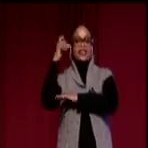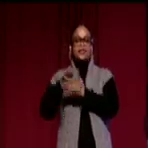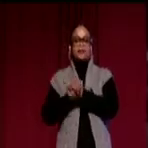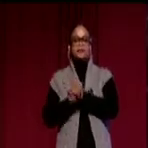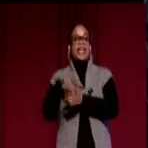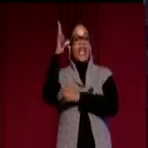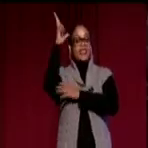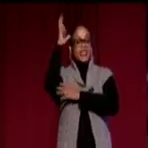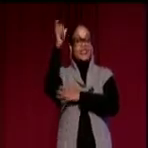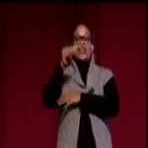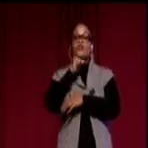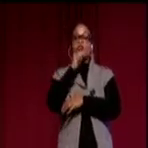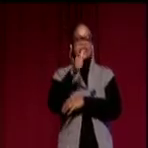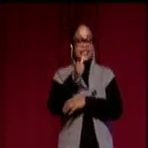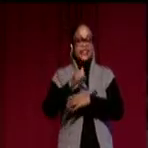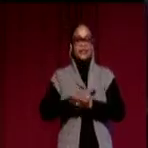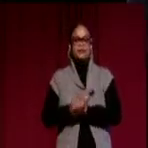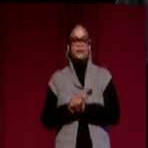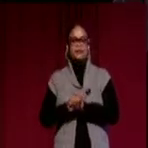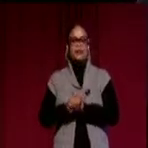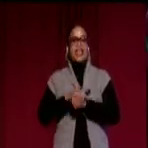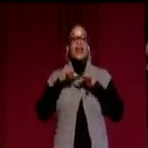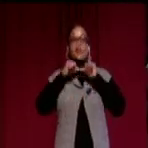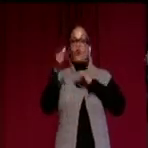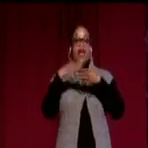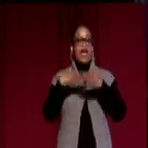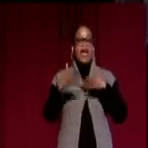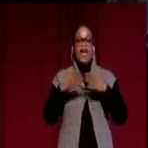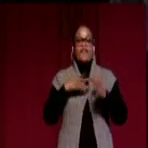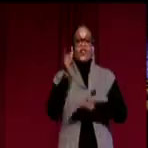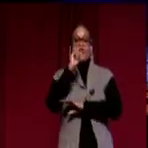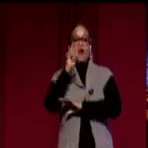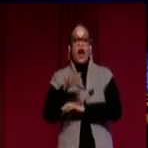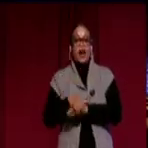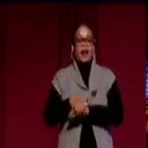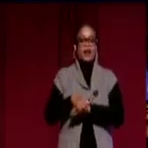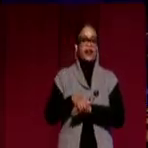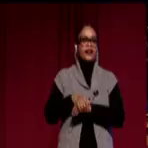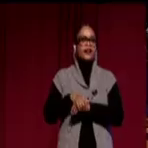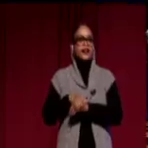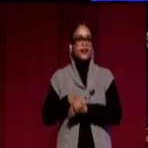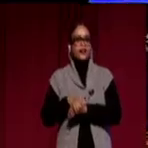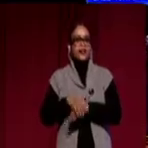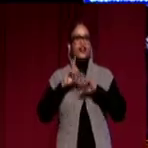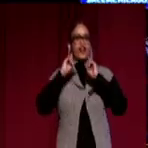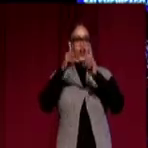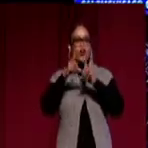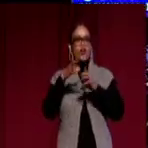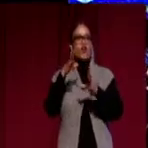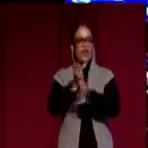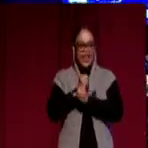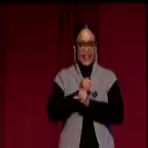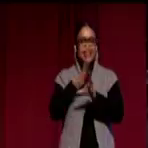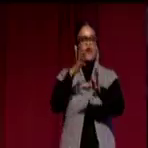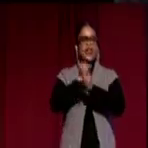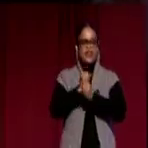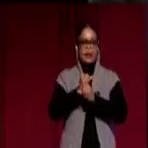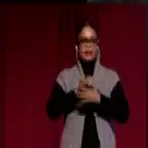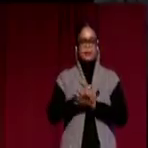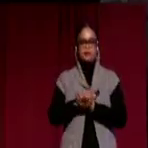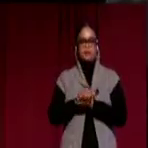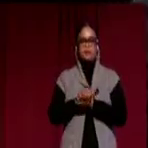the devil lose. Come on, saints, wherever you are, let's go get it. Let's go get it. Let's go get it.